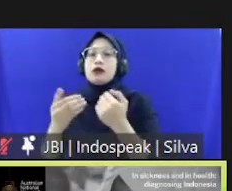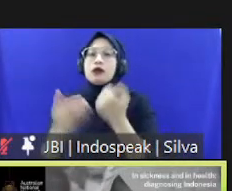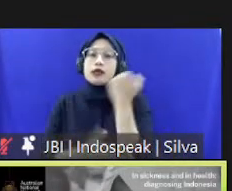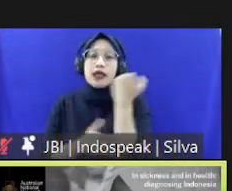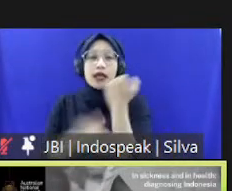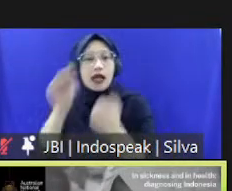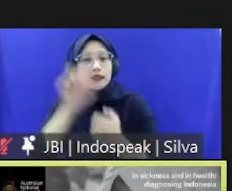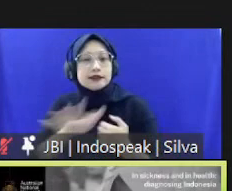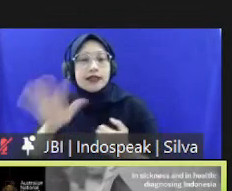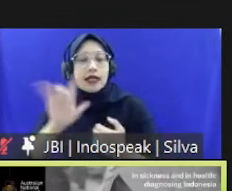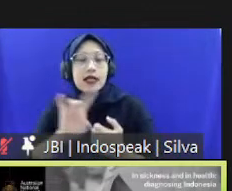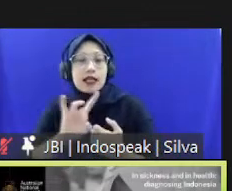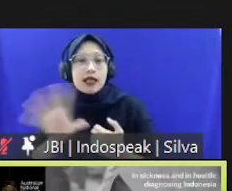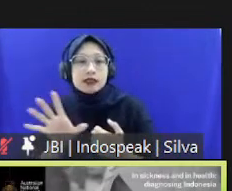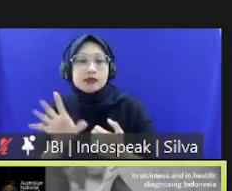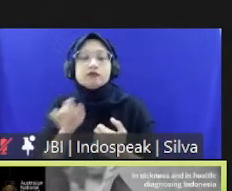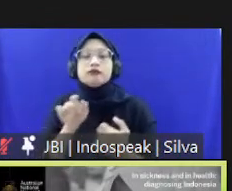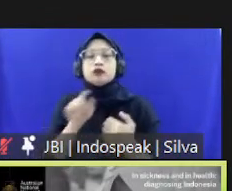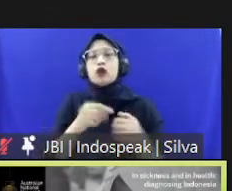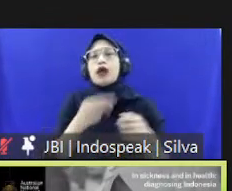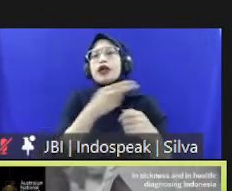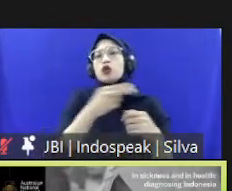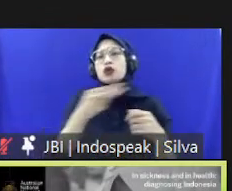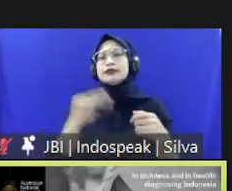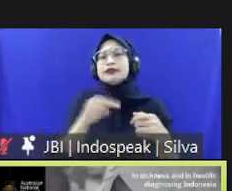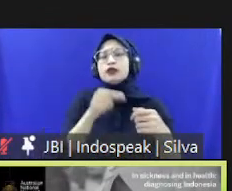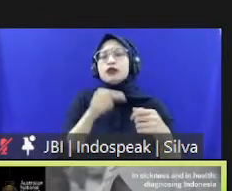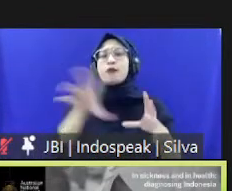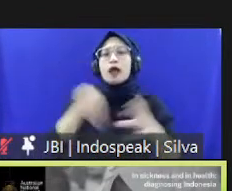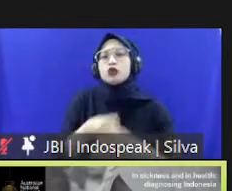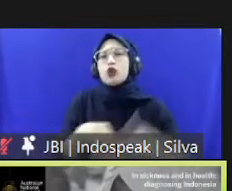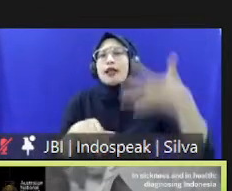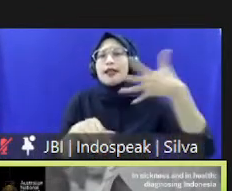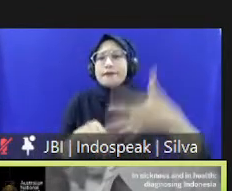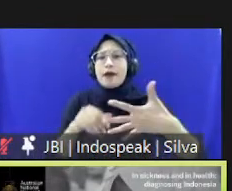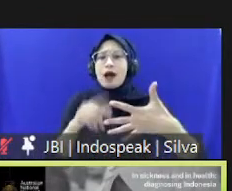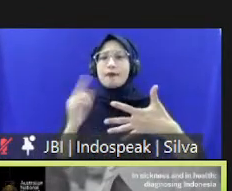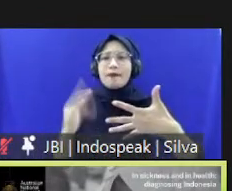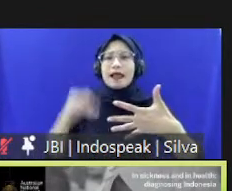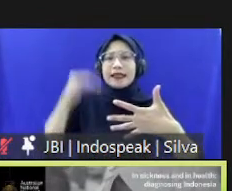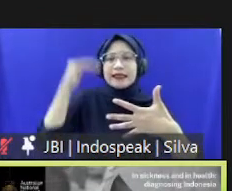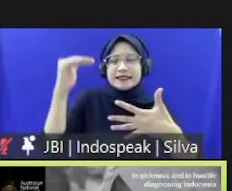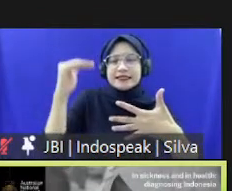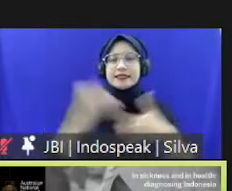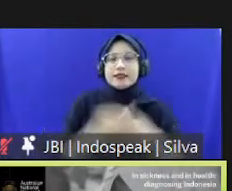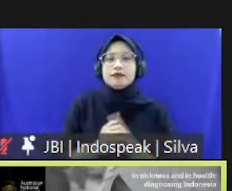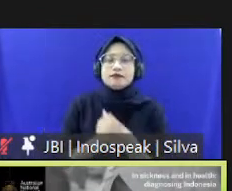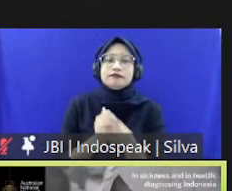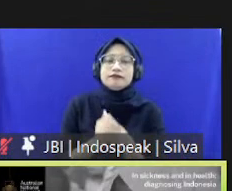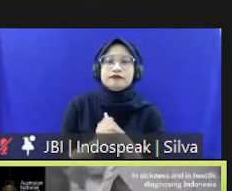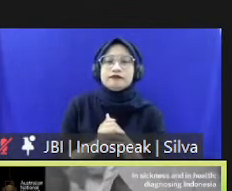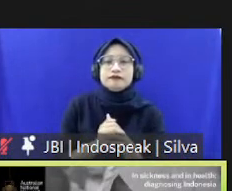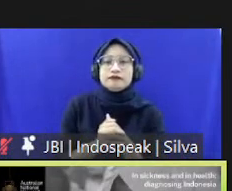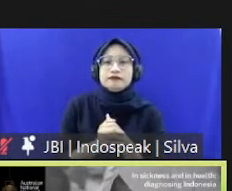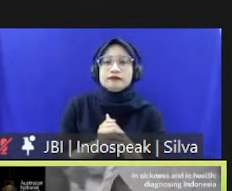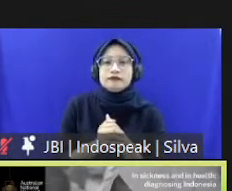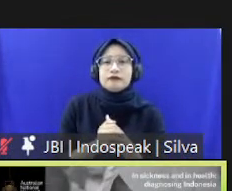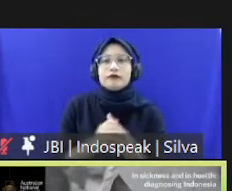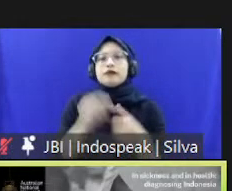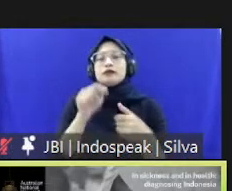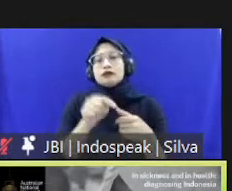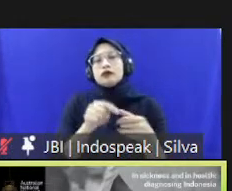top 5 hot one after Myanmar, Nepal, and Laos. So we are still kind of like in the 177